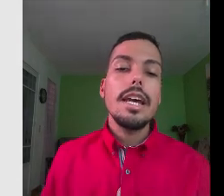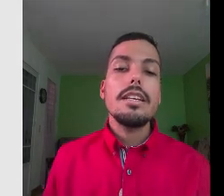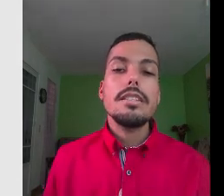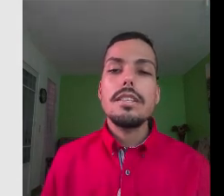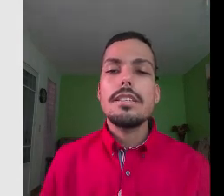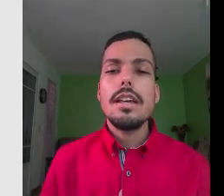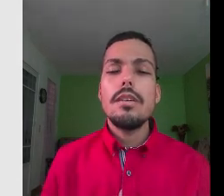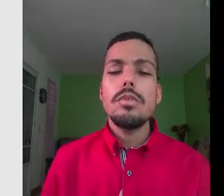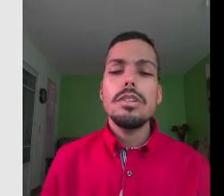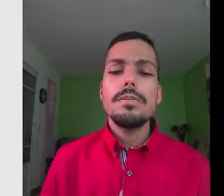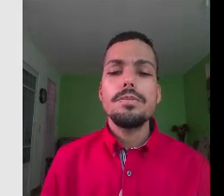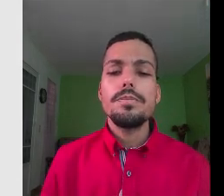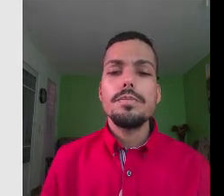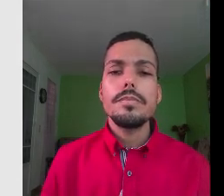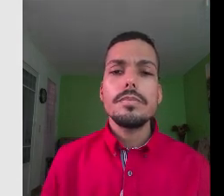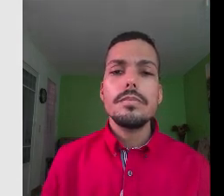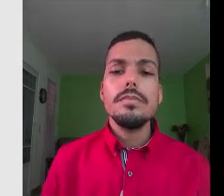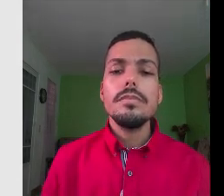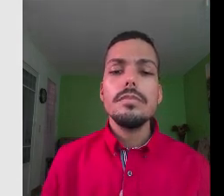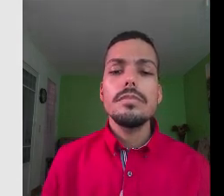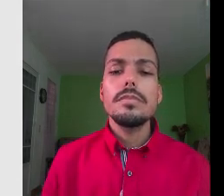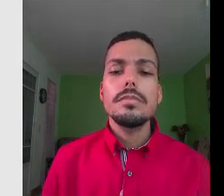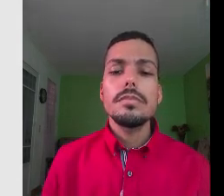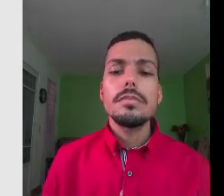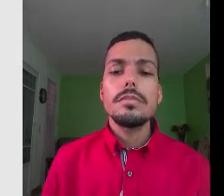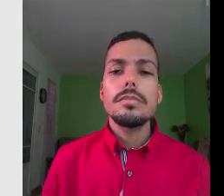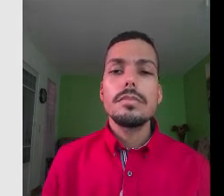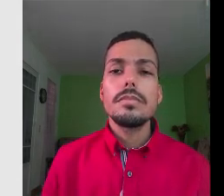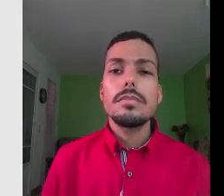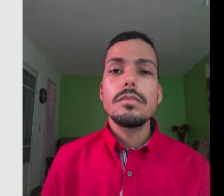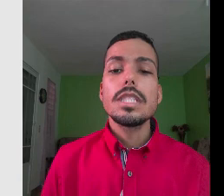Duck, it has the sound.